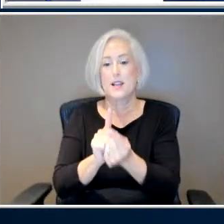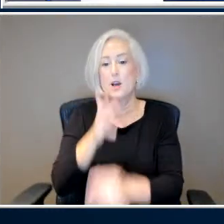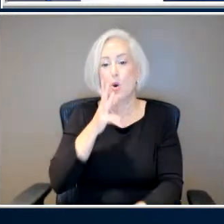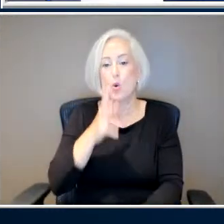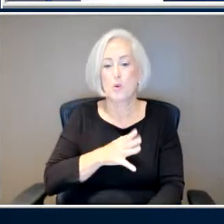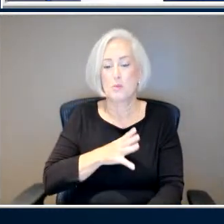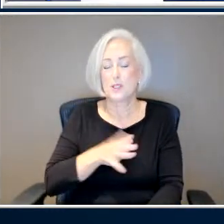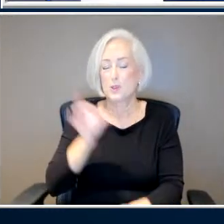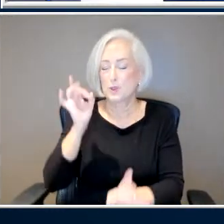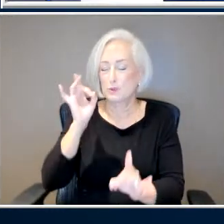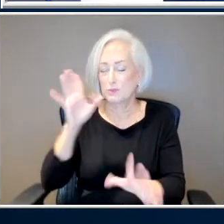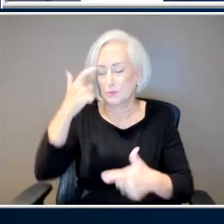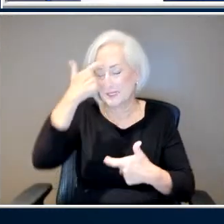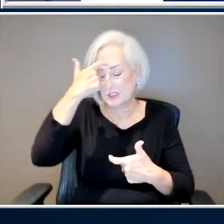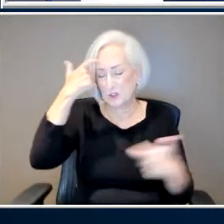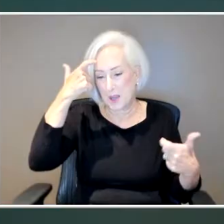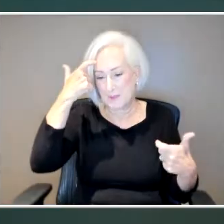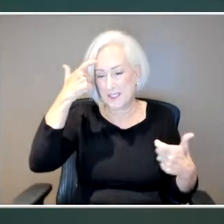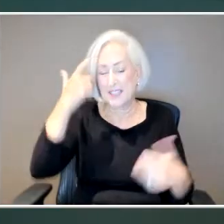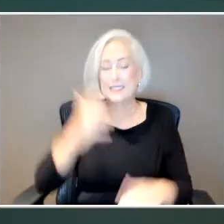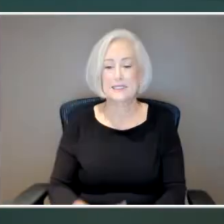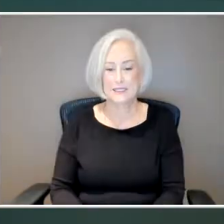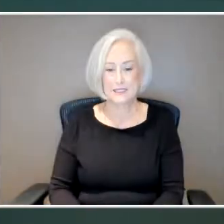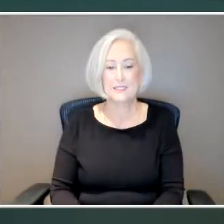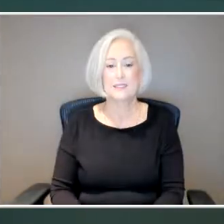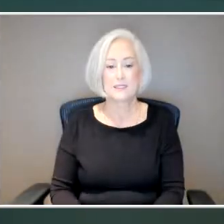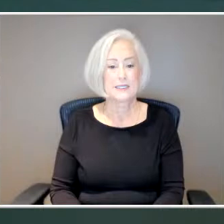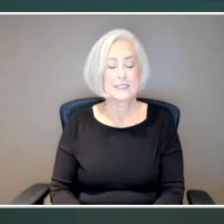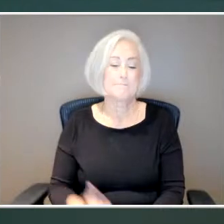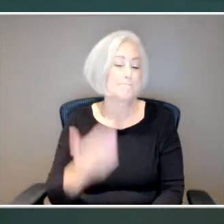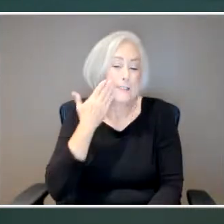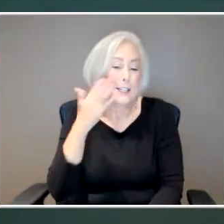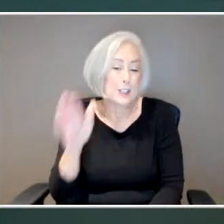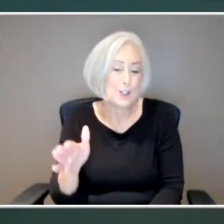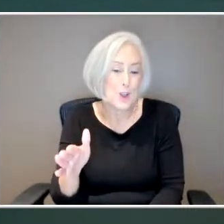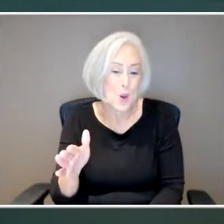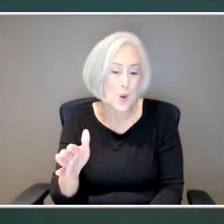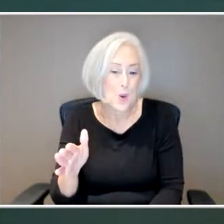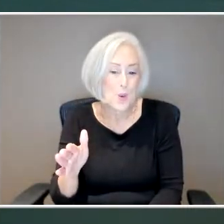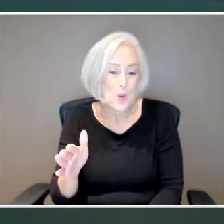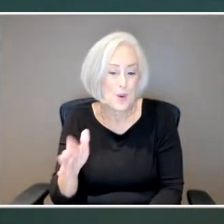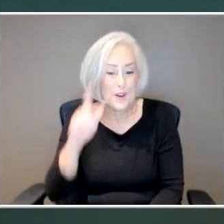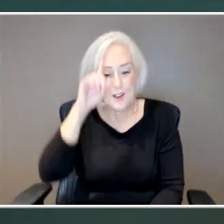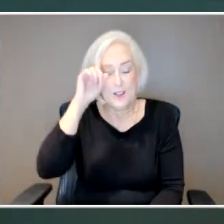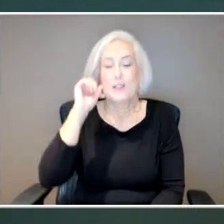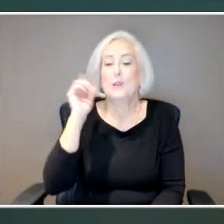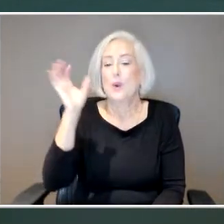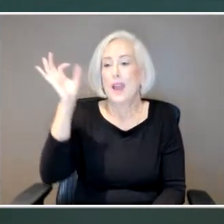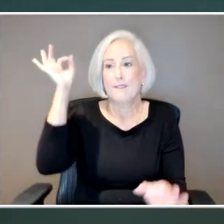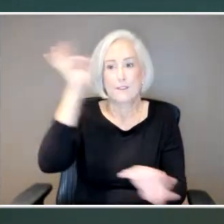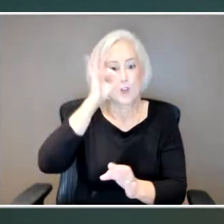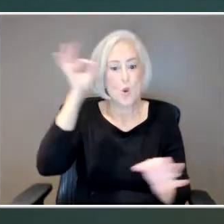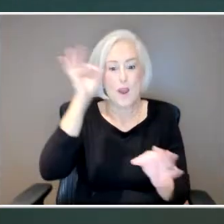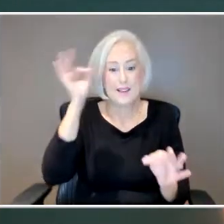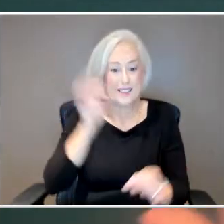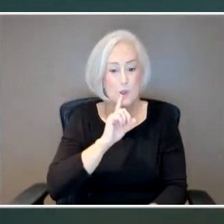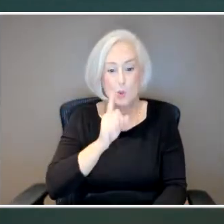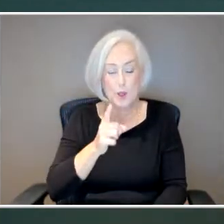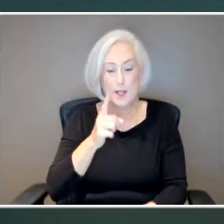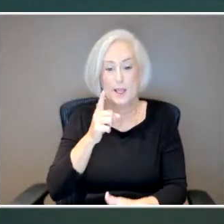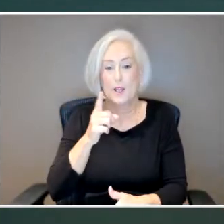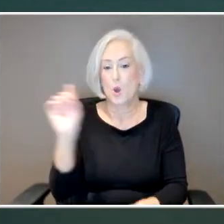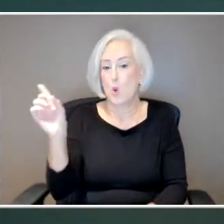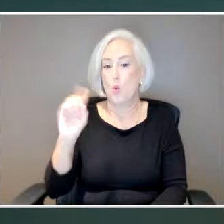side? Right. Yeah. No, and that's the thing. We never have any idea really where